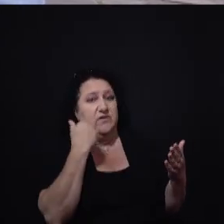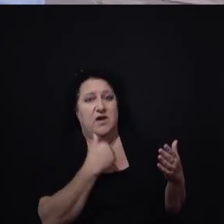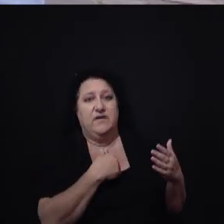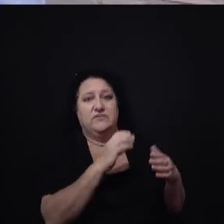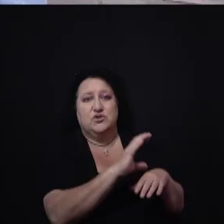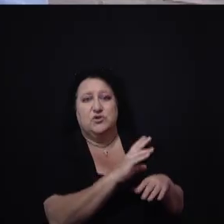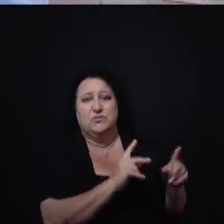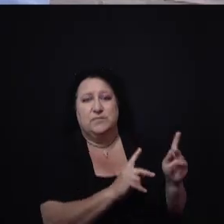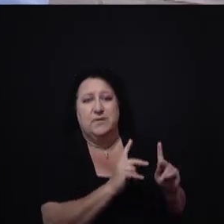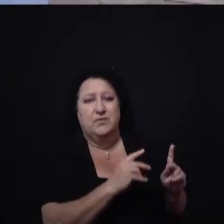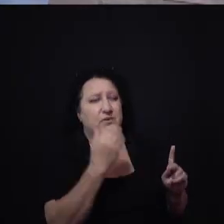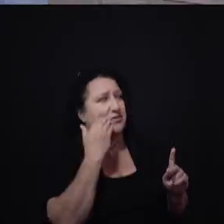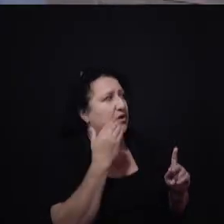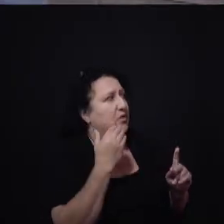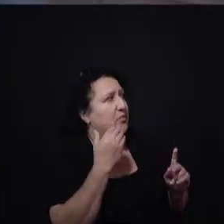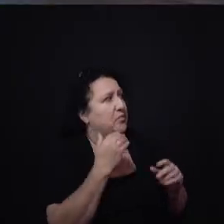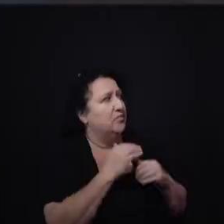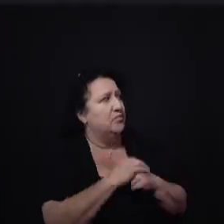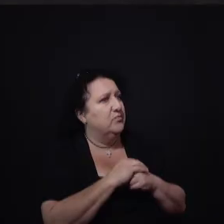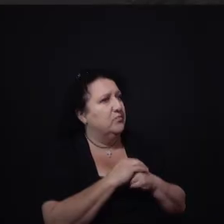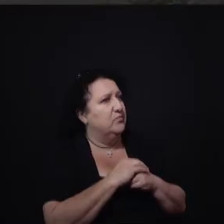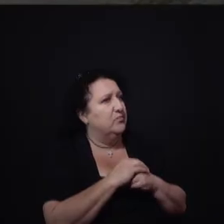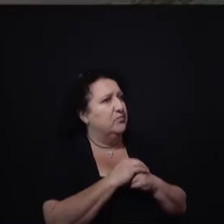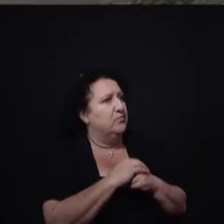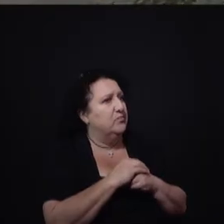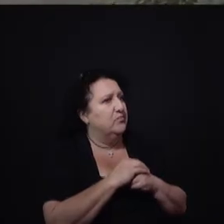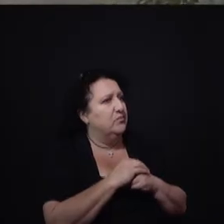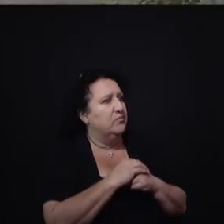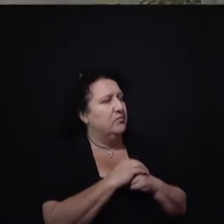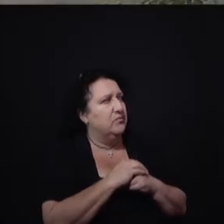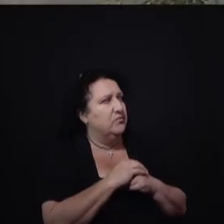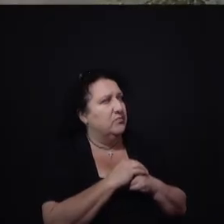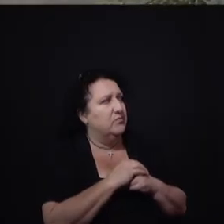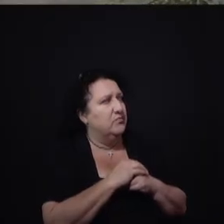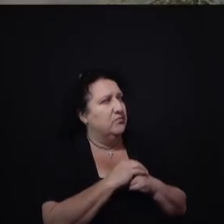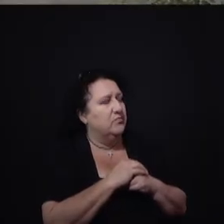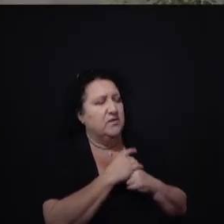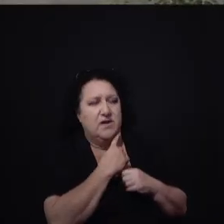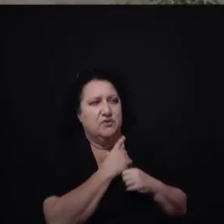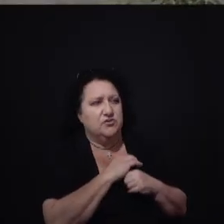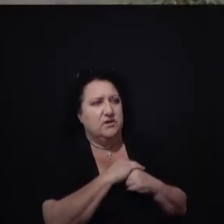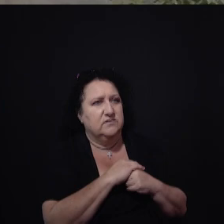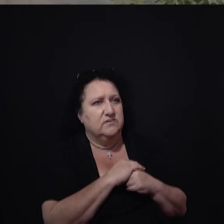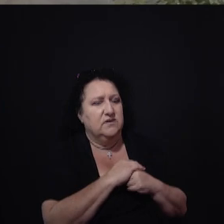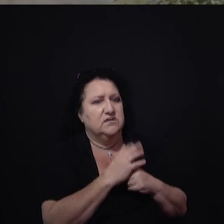doing, and you know, you can go in there and tear it all up, but it's a beautiful thing when you get to teach people.